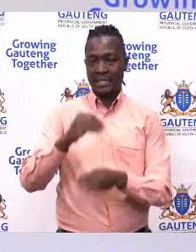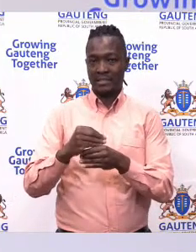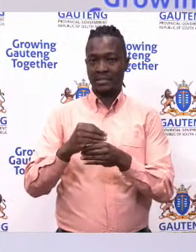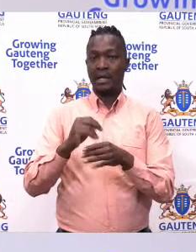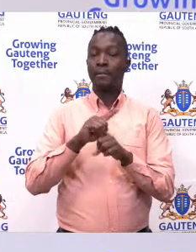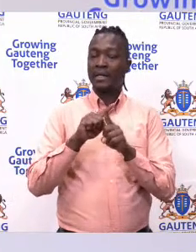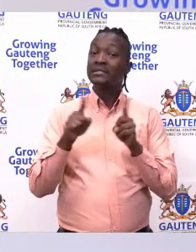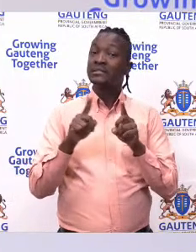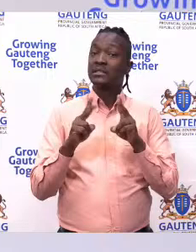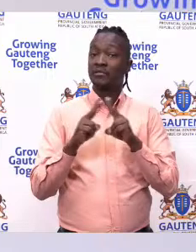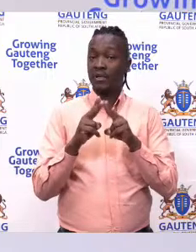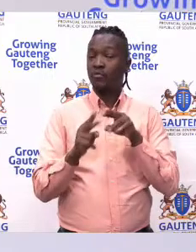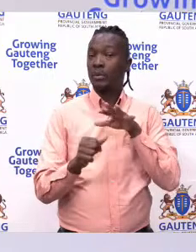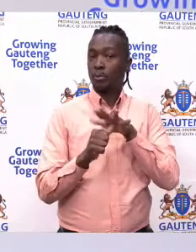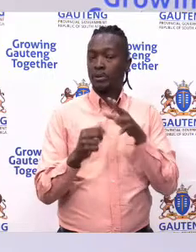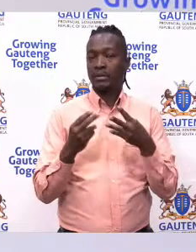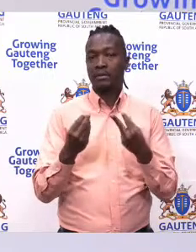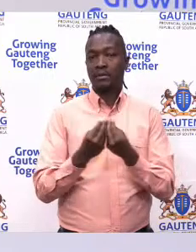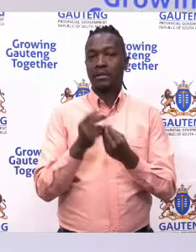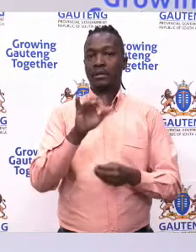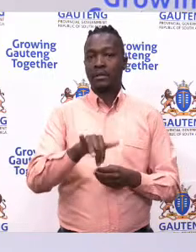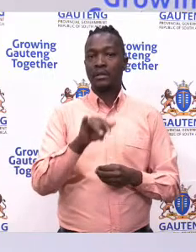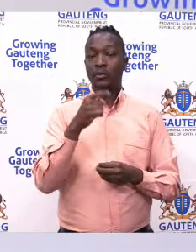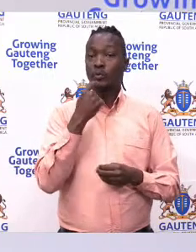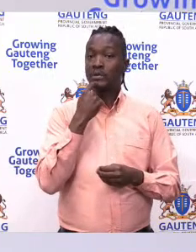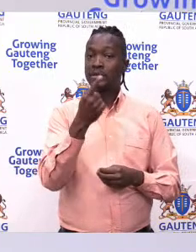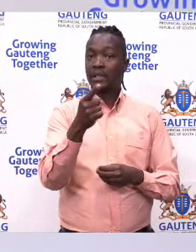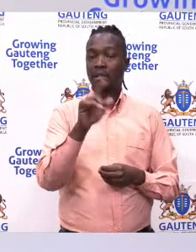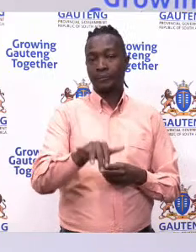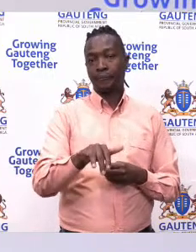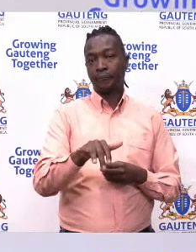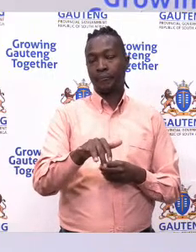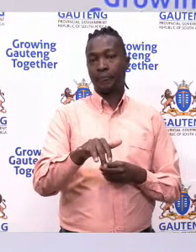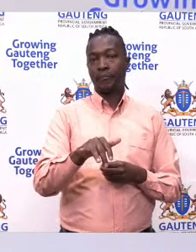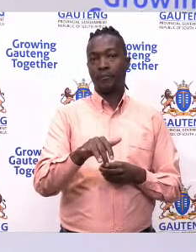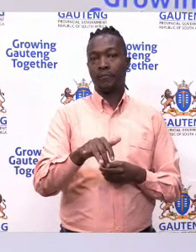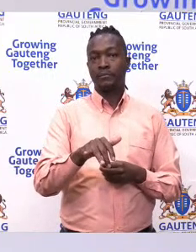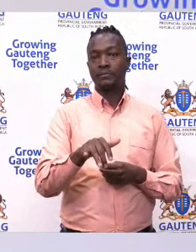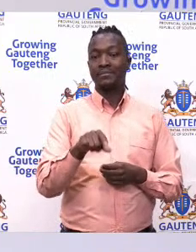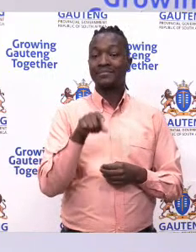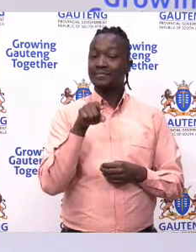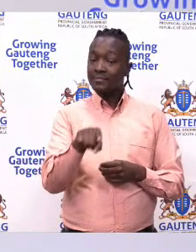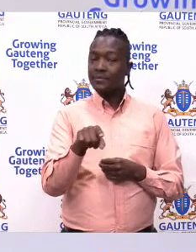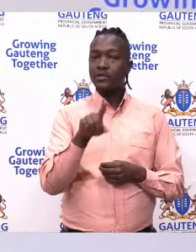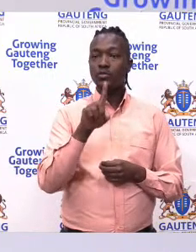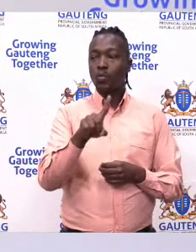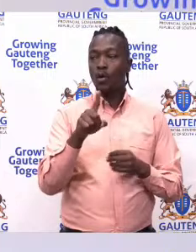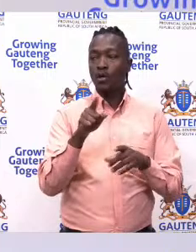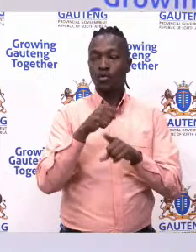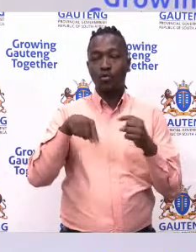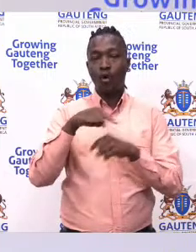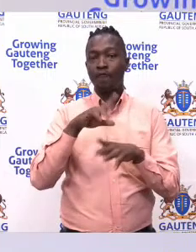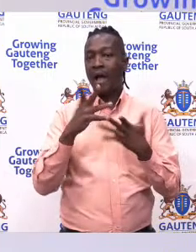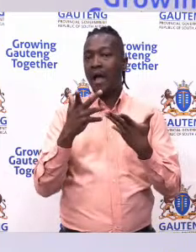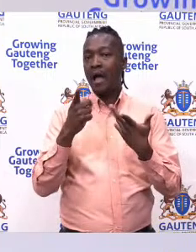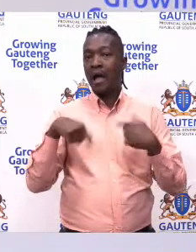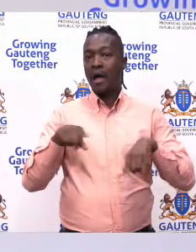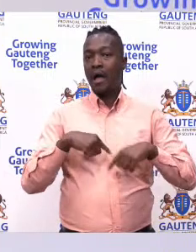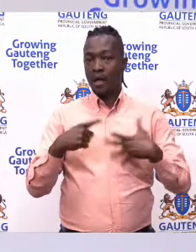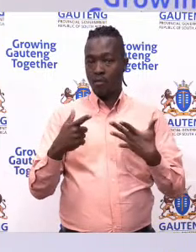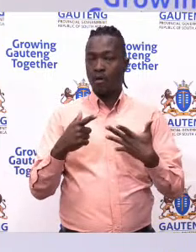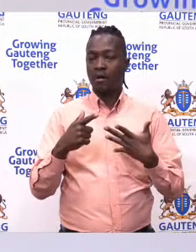it's important thing that we do indicate that this is one of our major